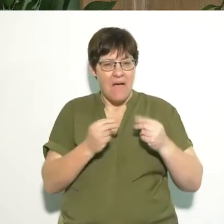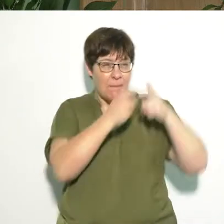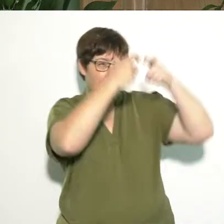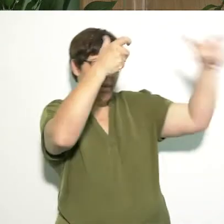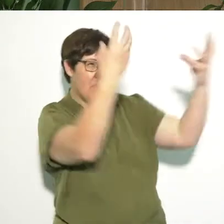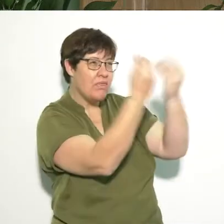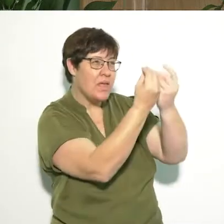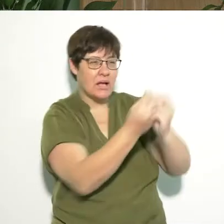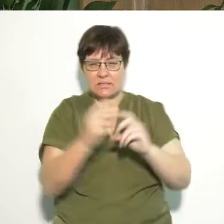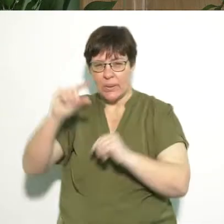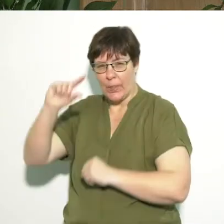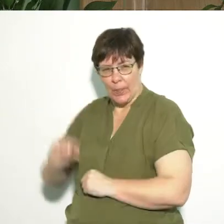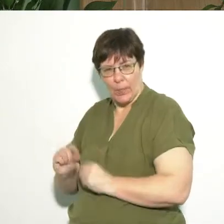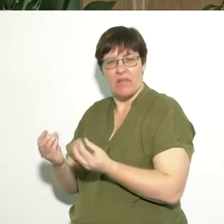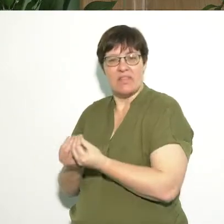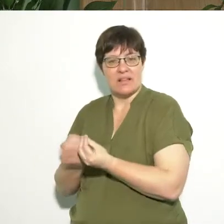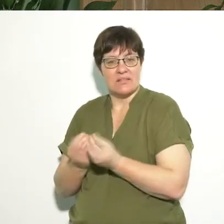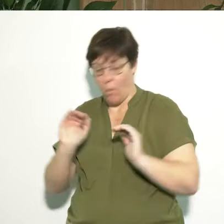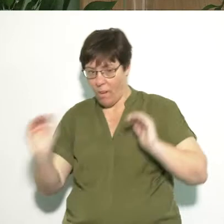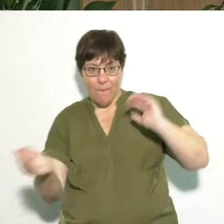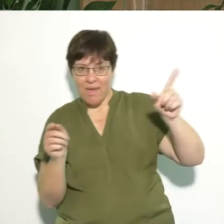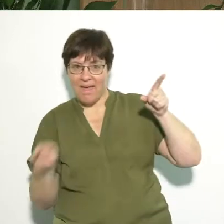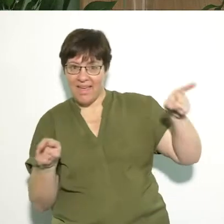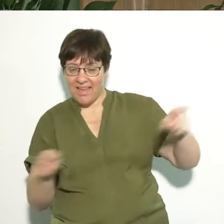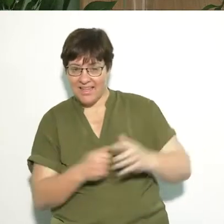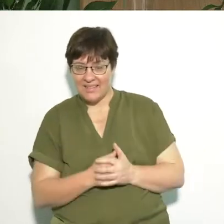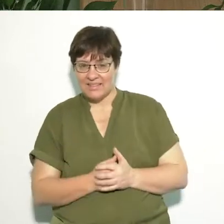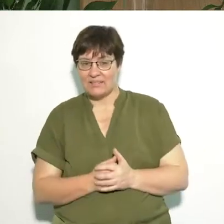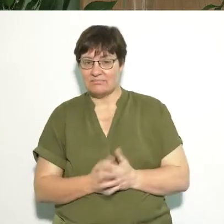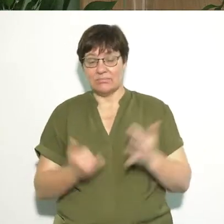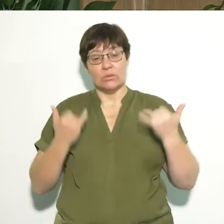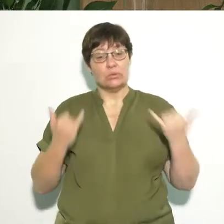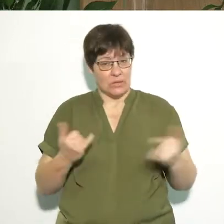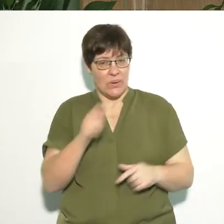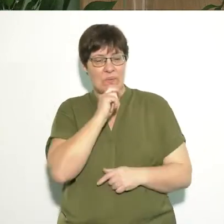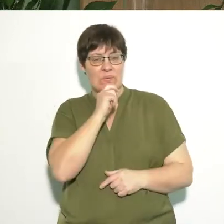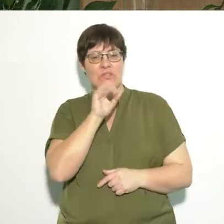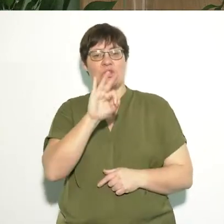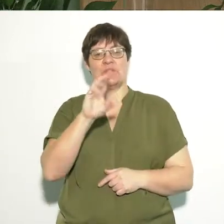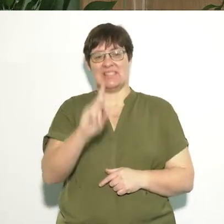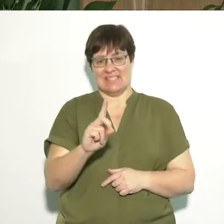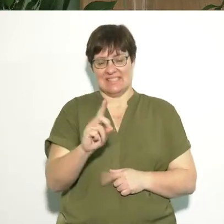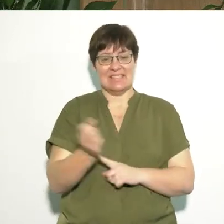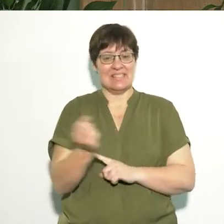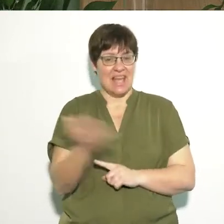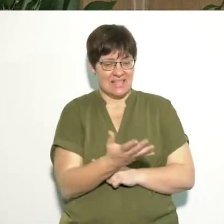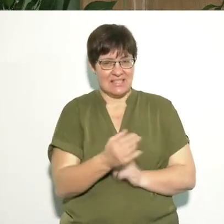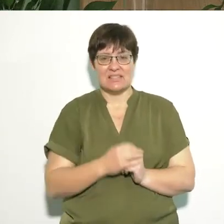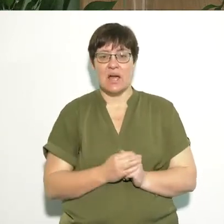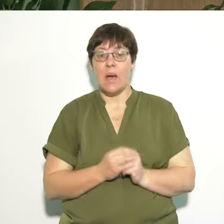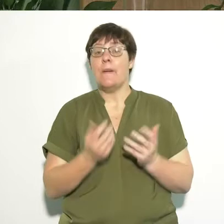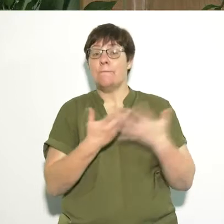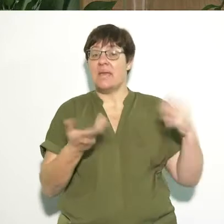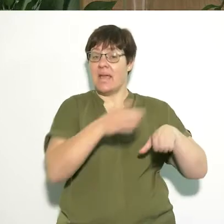or small because we're comparing them, aren't they? So today we're going to use our 3D dice and our greater